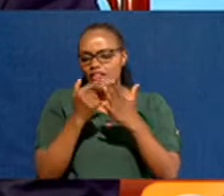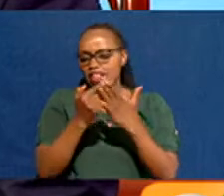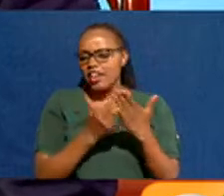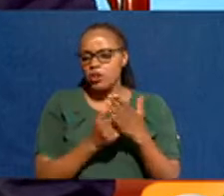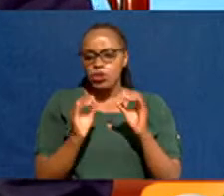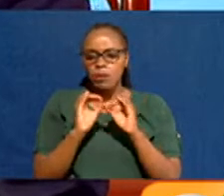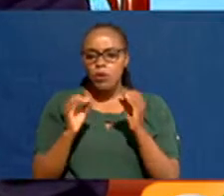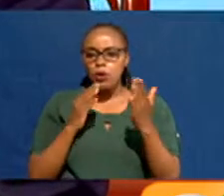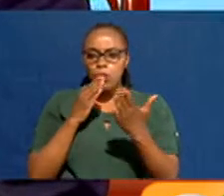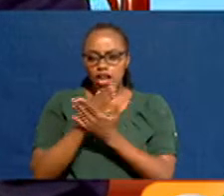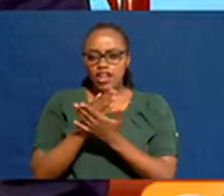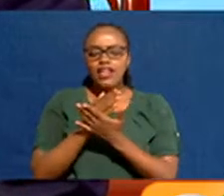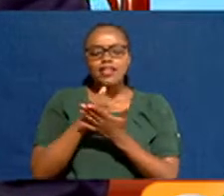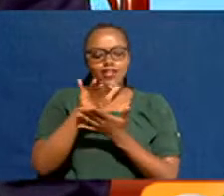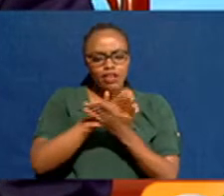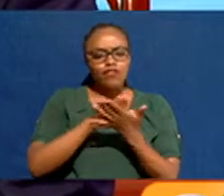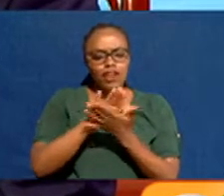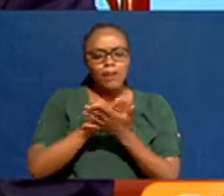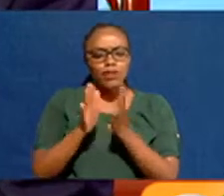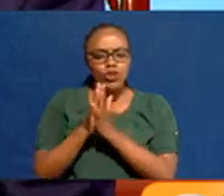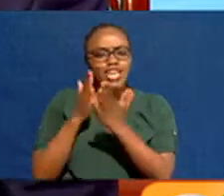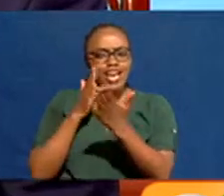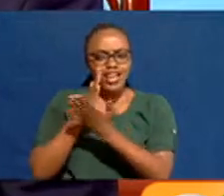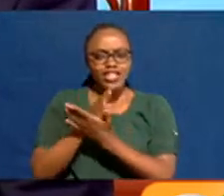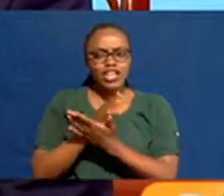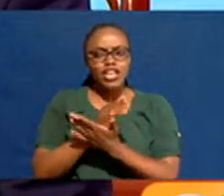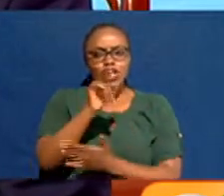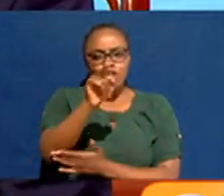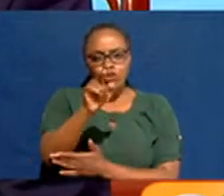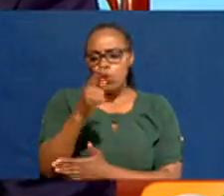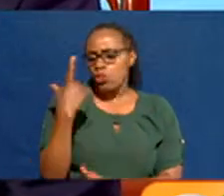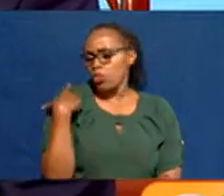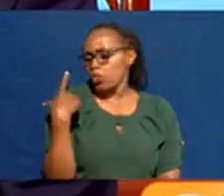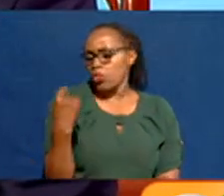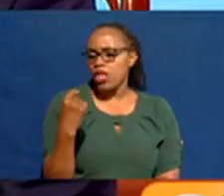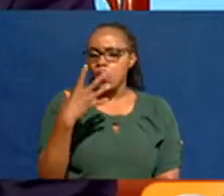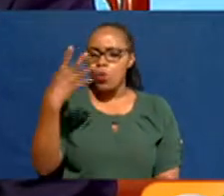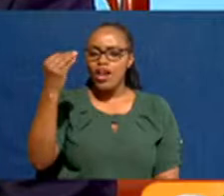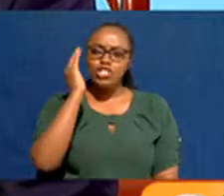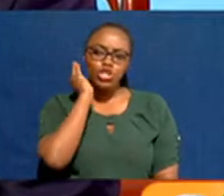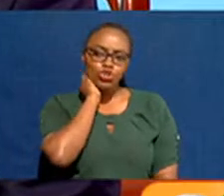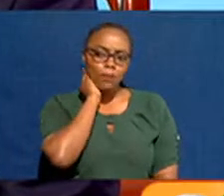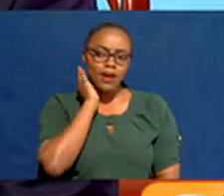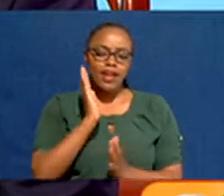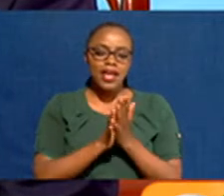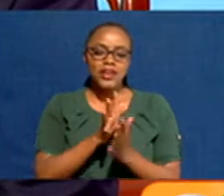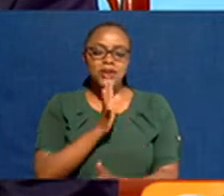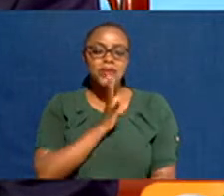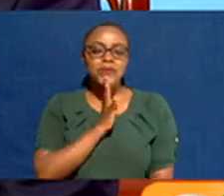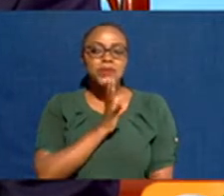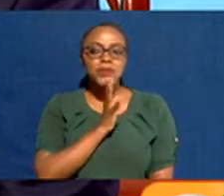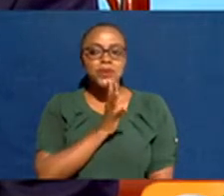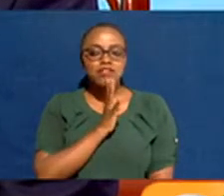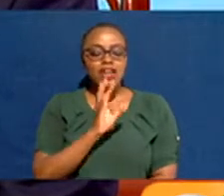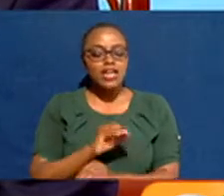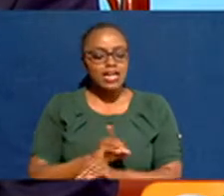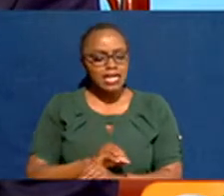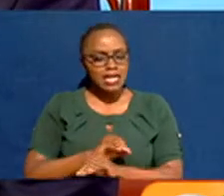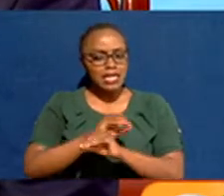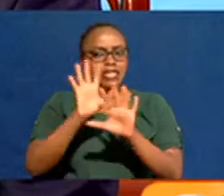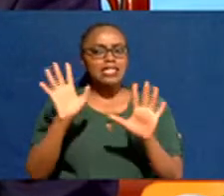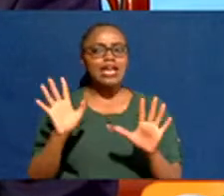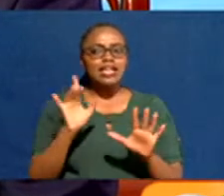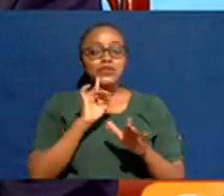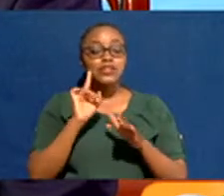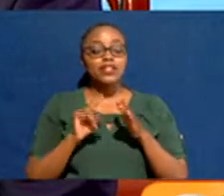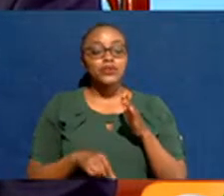rights, yes, rights and fundamentals. Yes. You were in Muranga recently. Yes. And you spoke clearly. Yes.